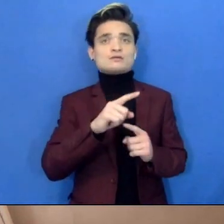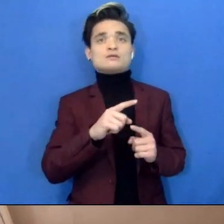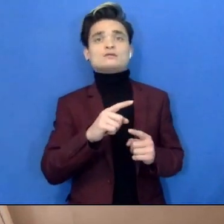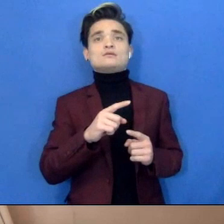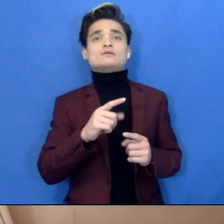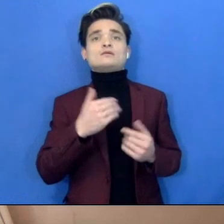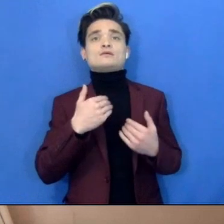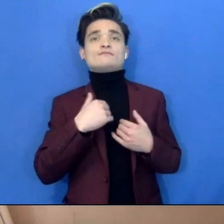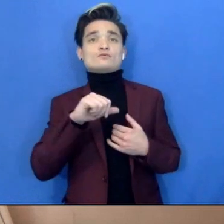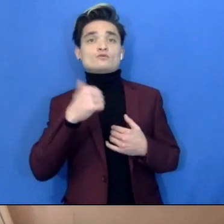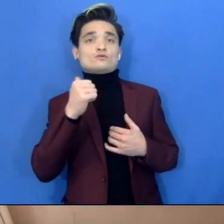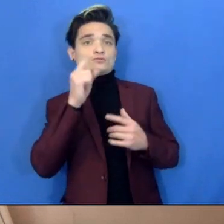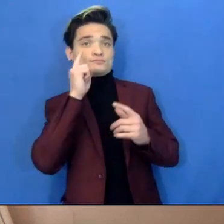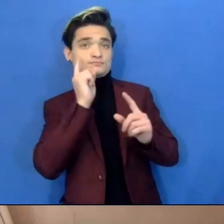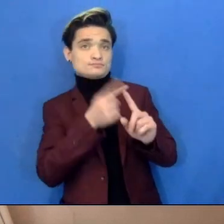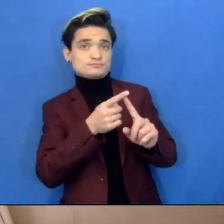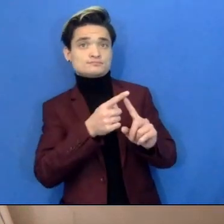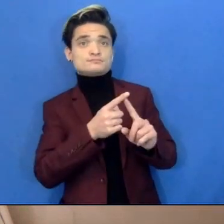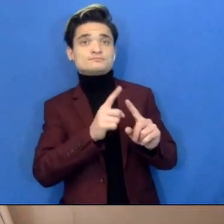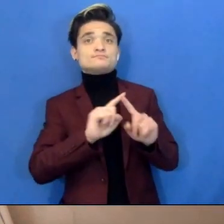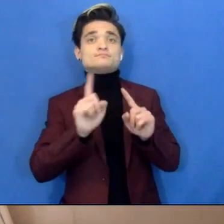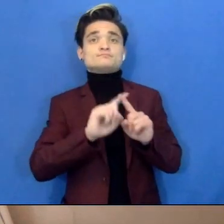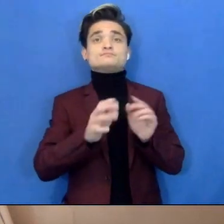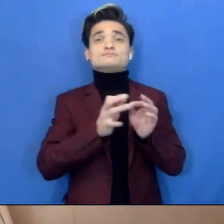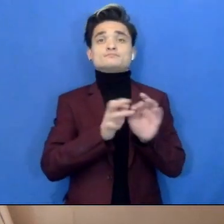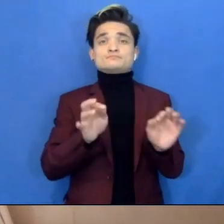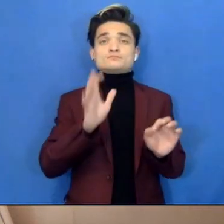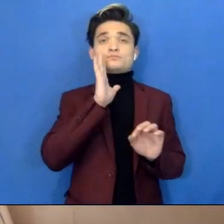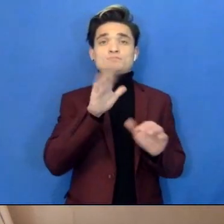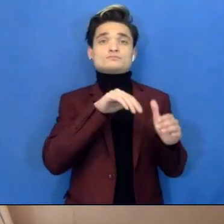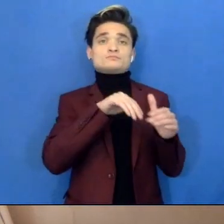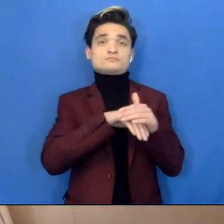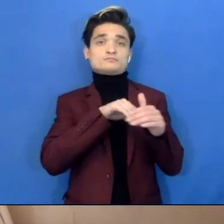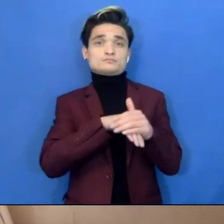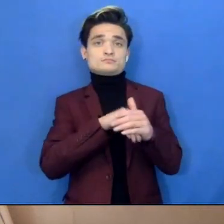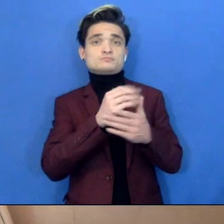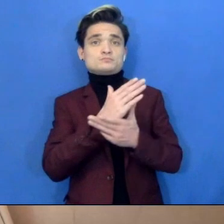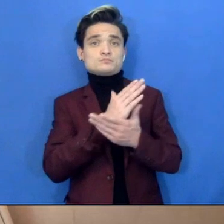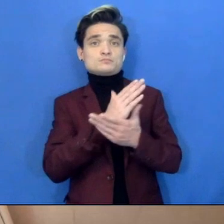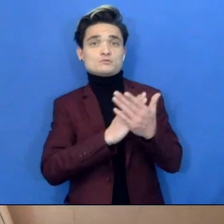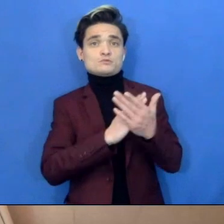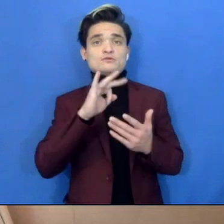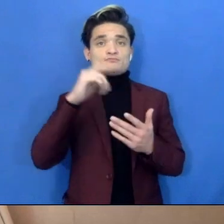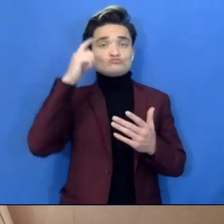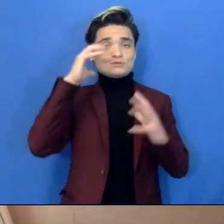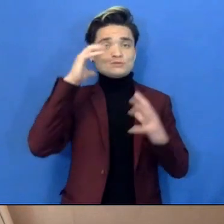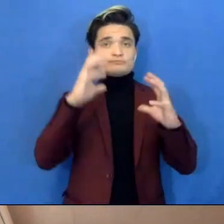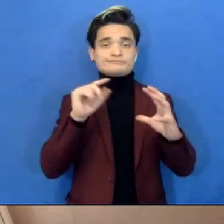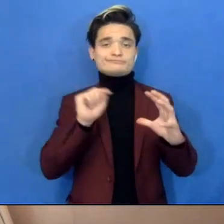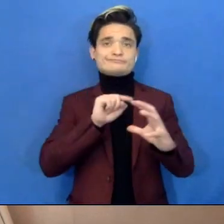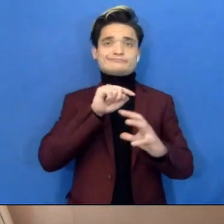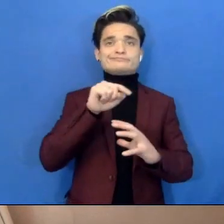us to a different part of our brain, let's say. So different language, we approach improv from